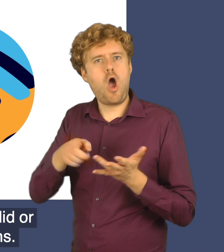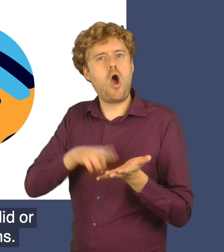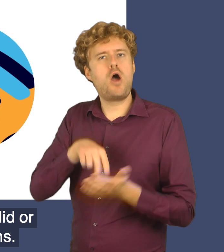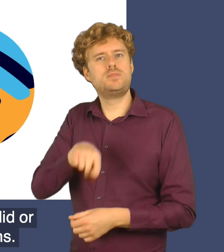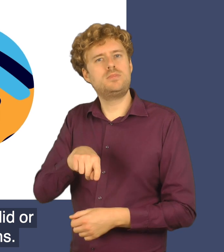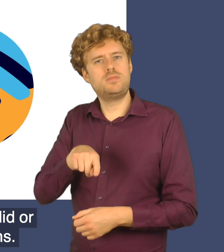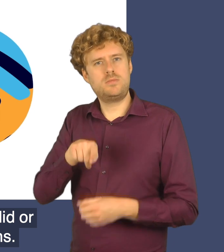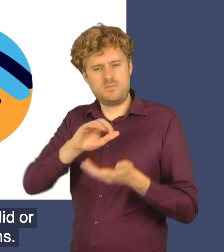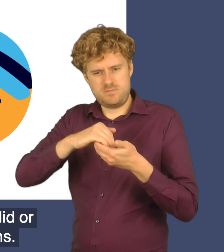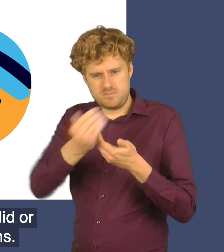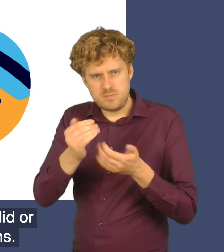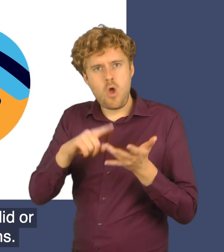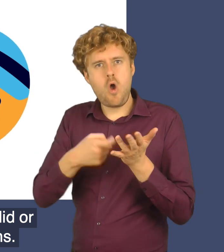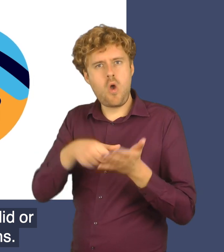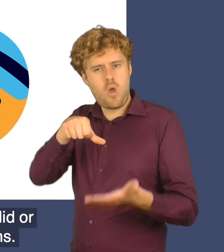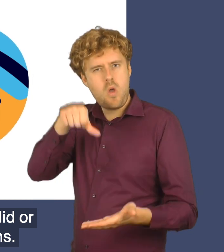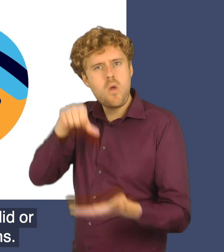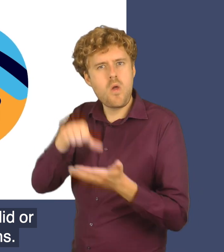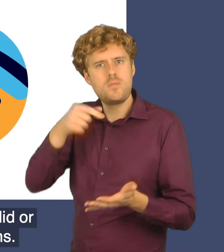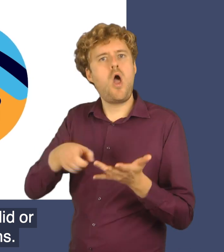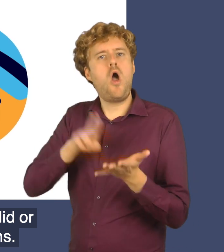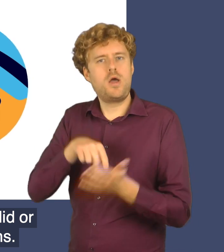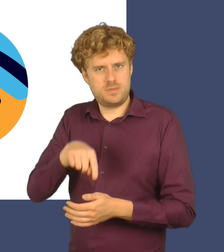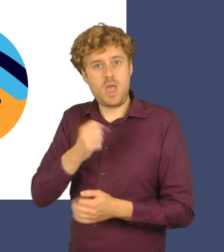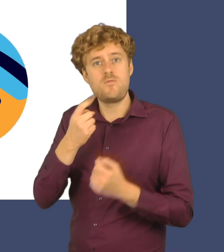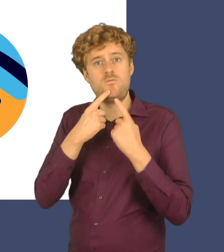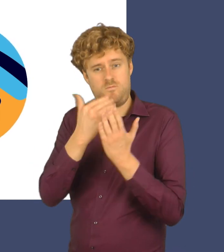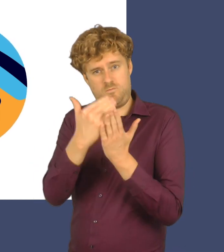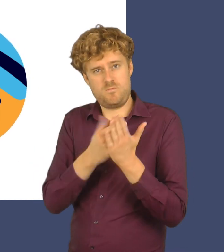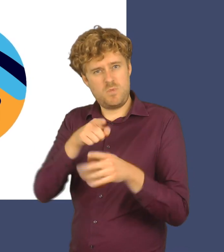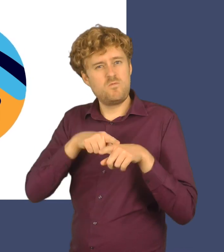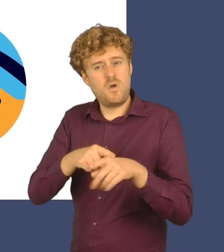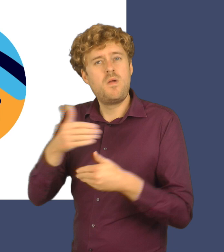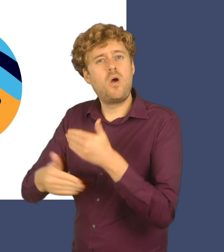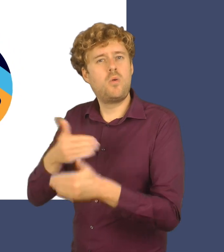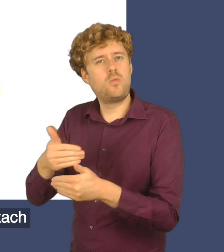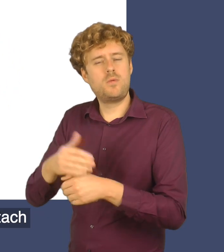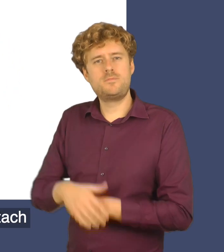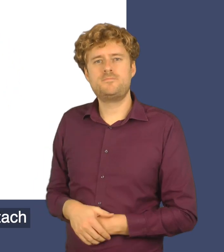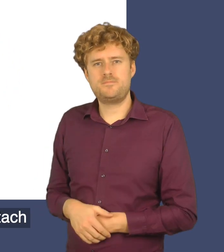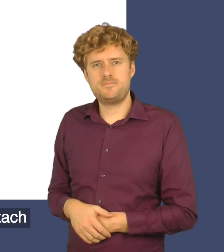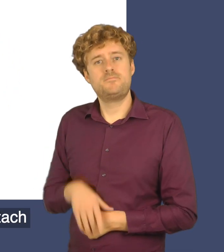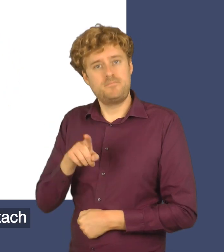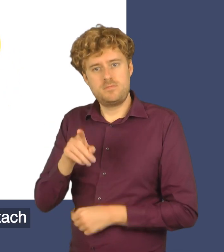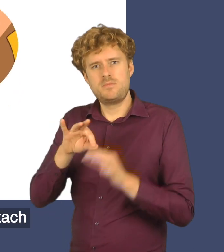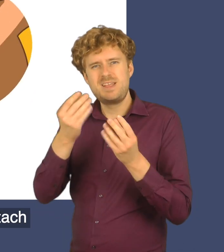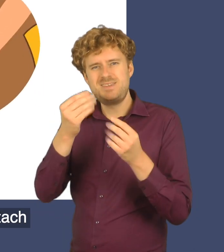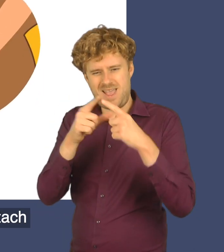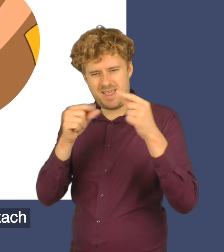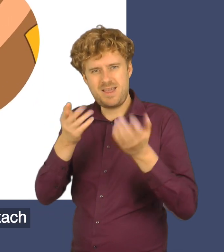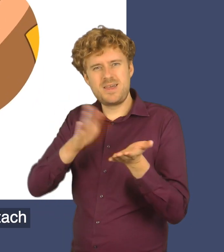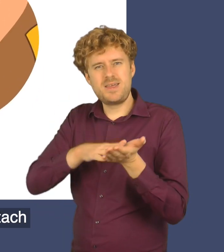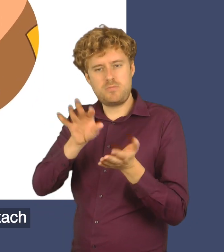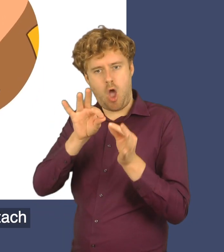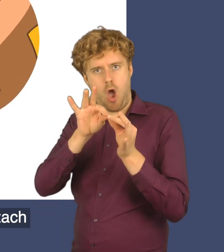lid or pushing the on button and follow its instructions. It'll tell you what to do. Step 2. Peel off the